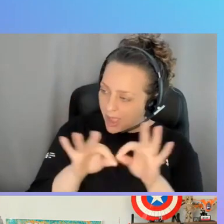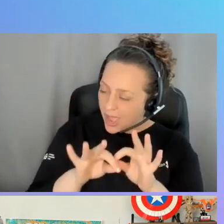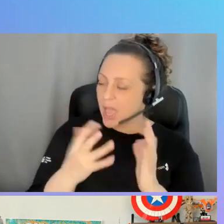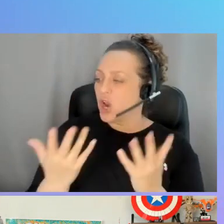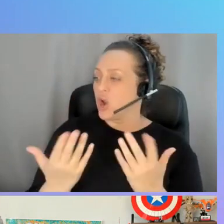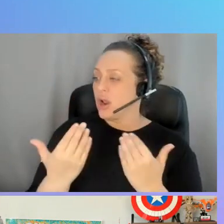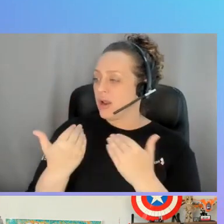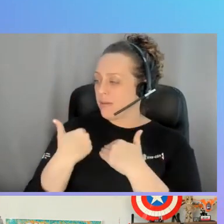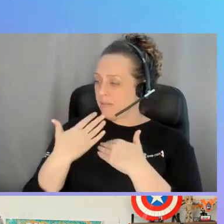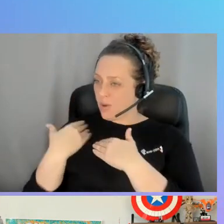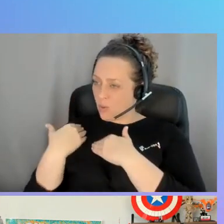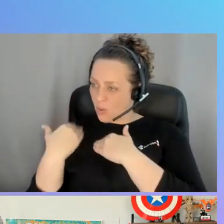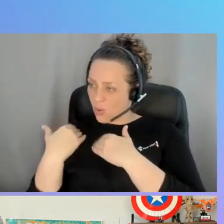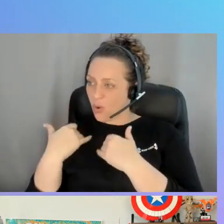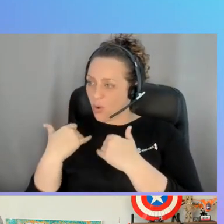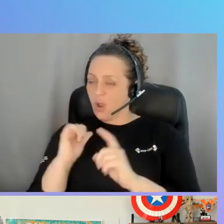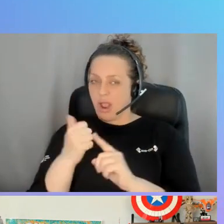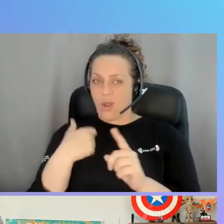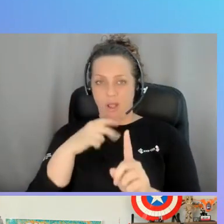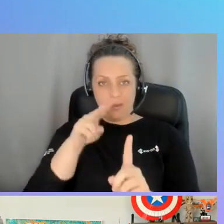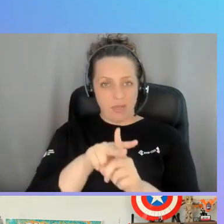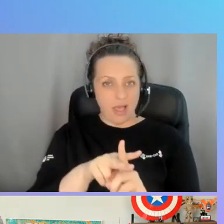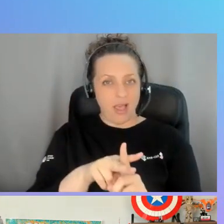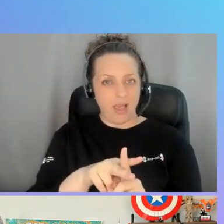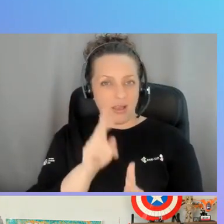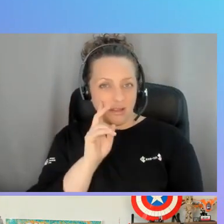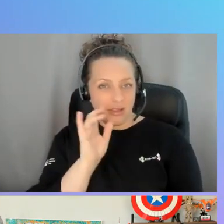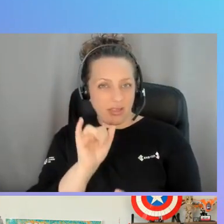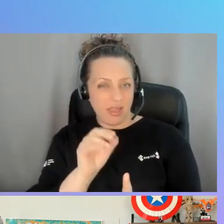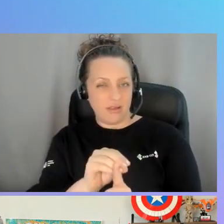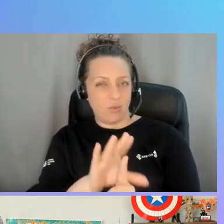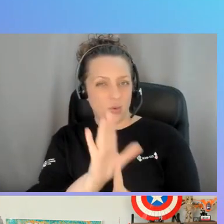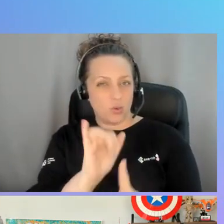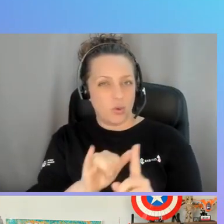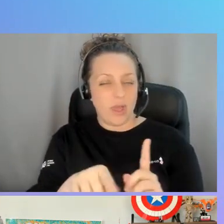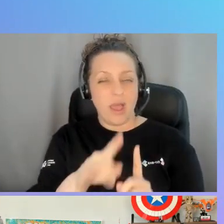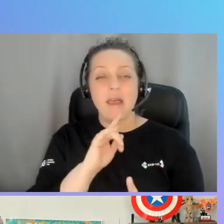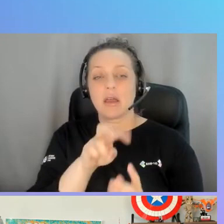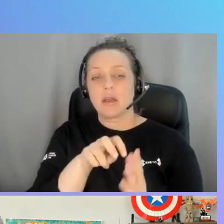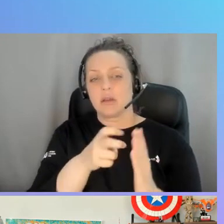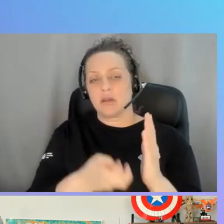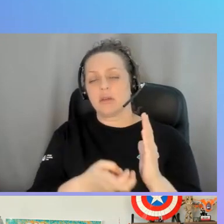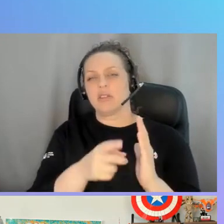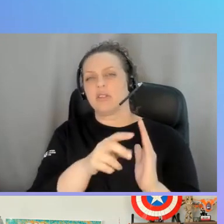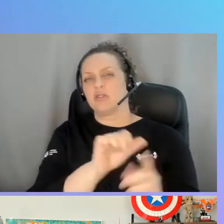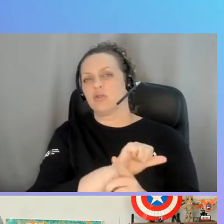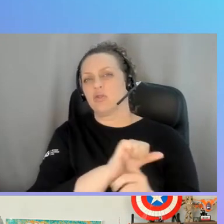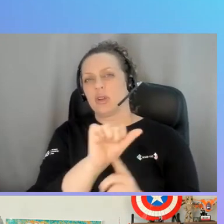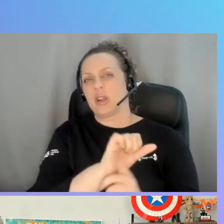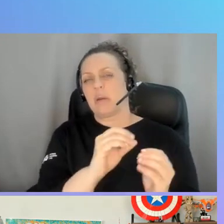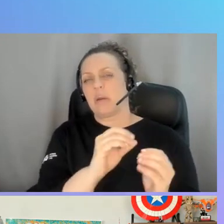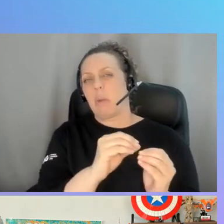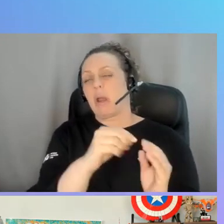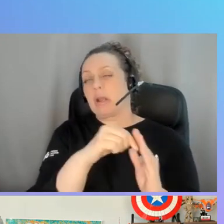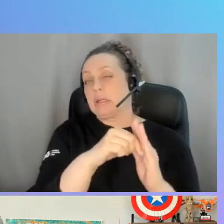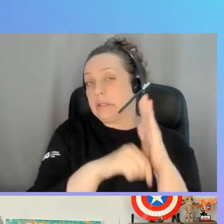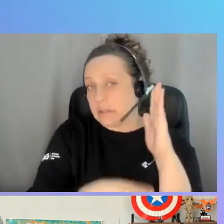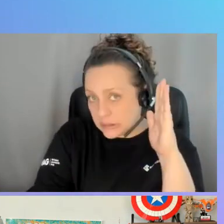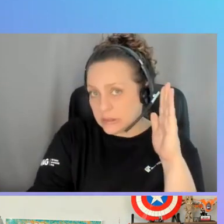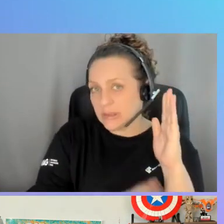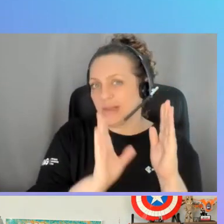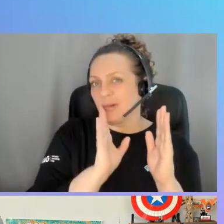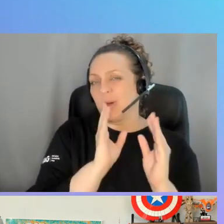my role in the organization and contributing to it. And I'm going to get into training a little bit deeper, quite a bit deeper actually,